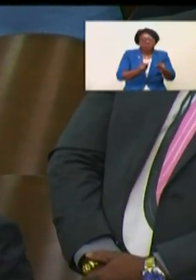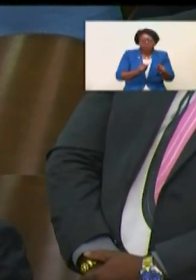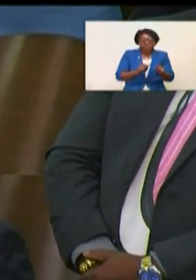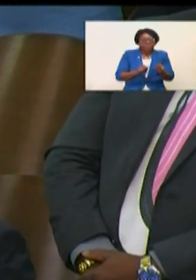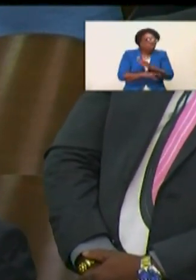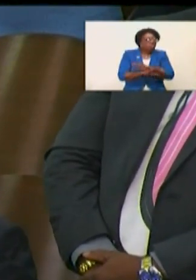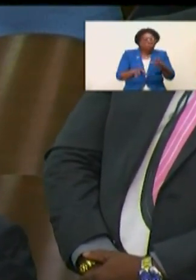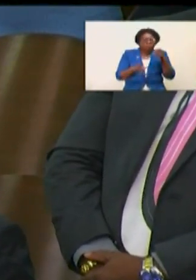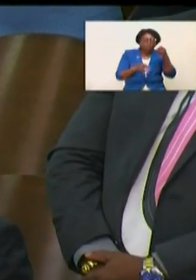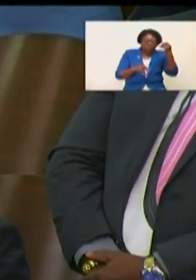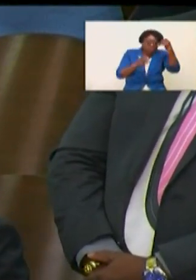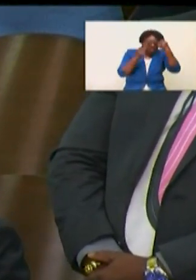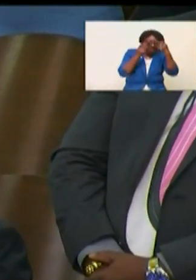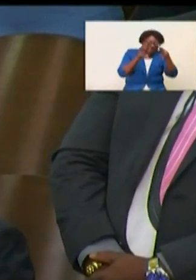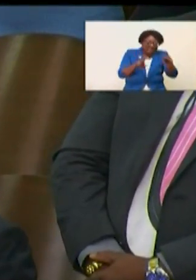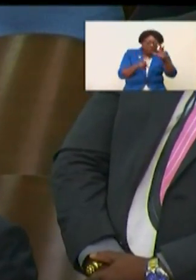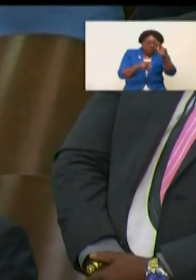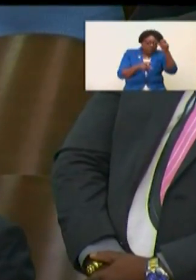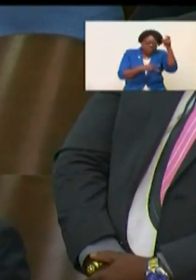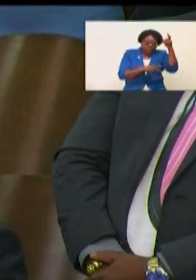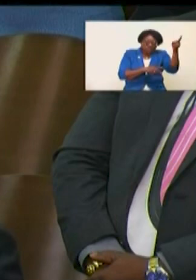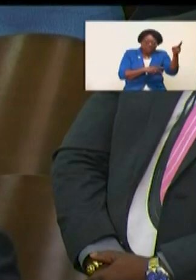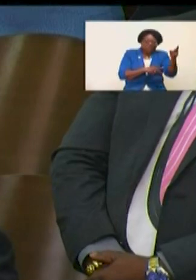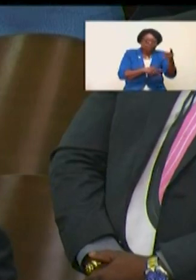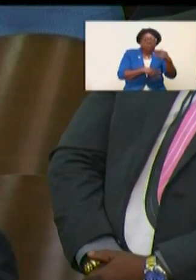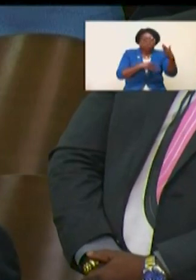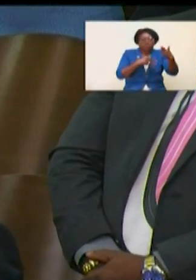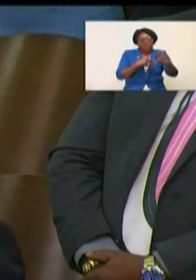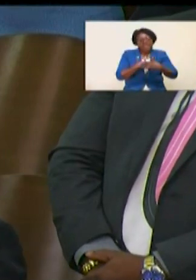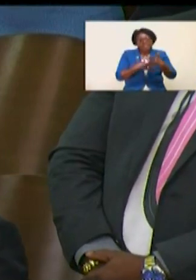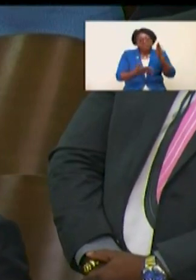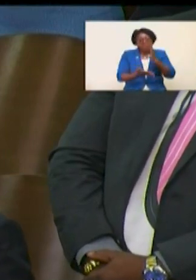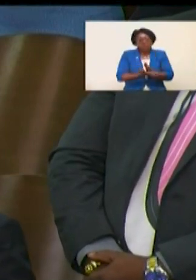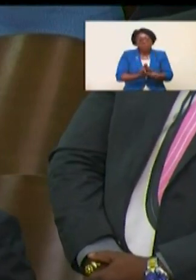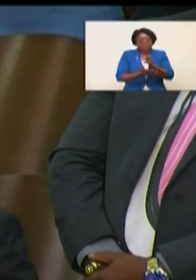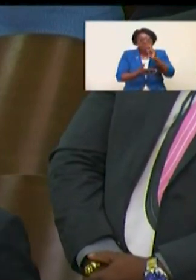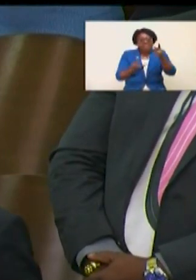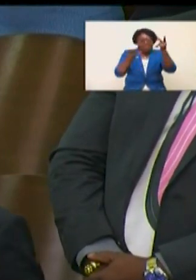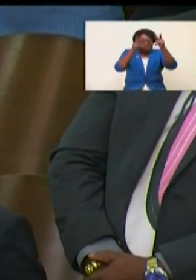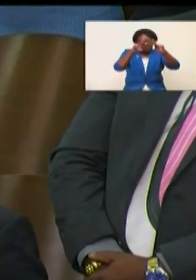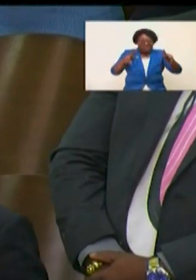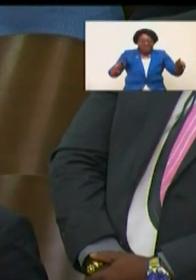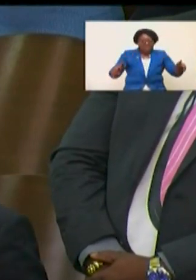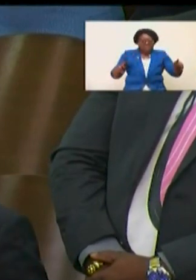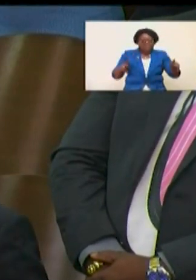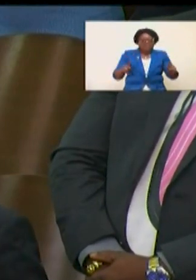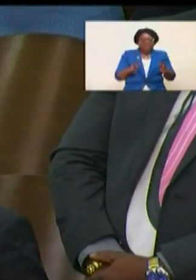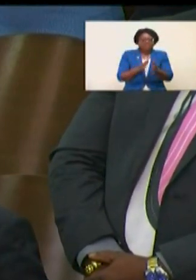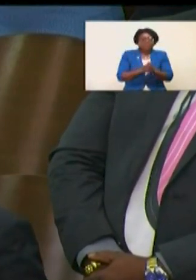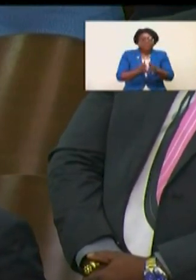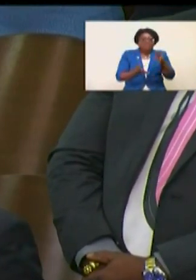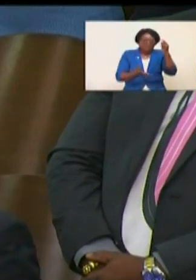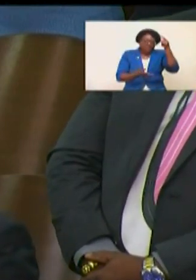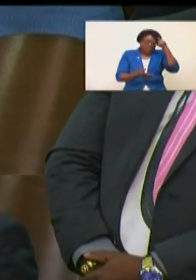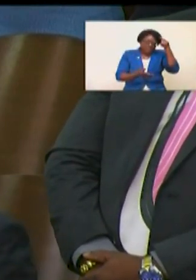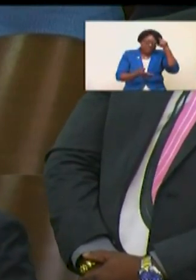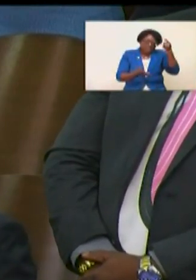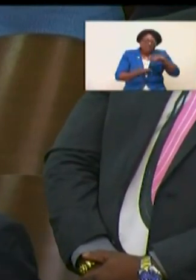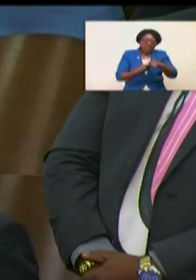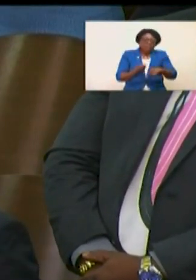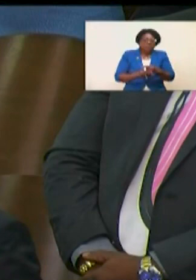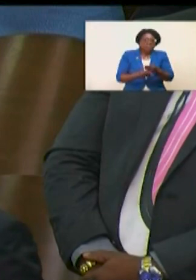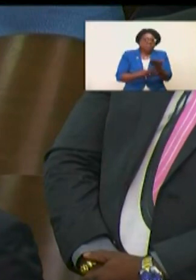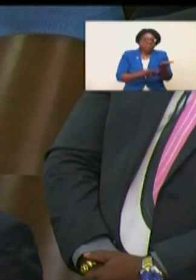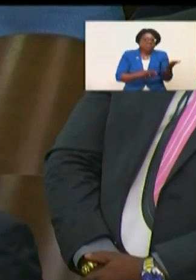lose sight of your dream. Your next stop is the palace. Selah. Think and